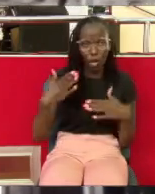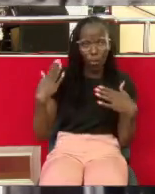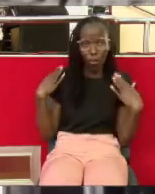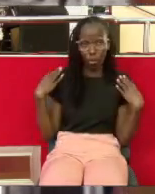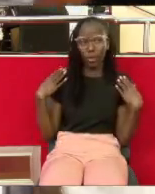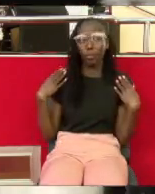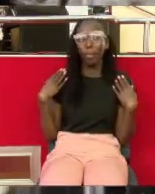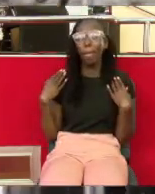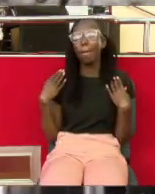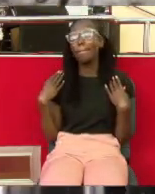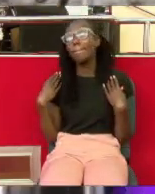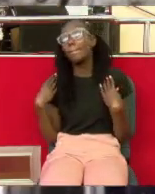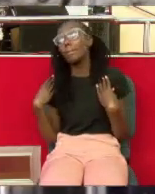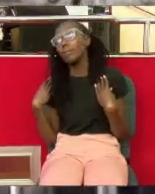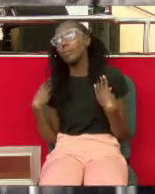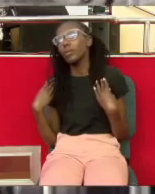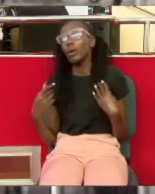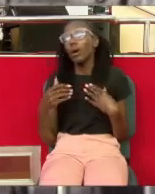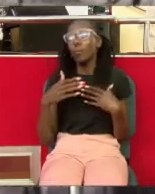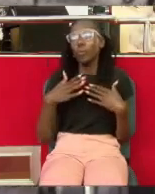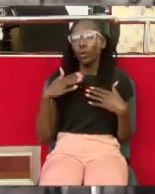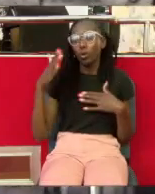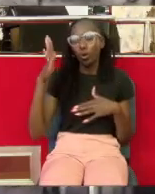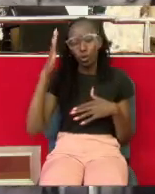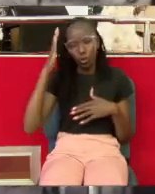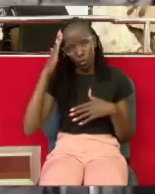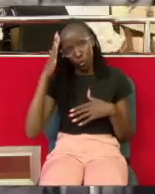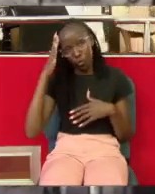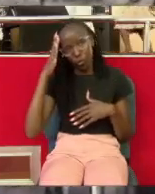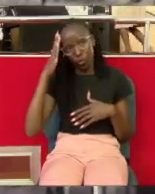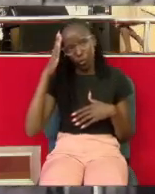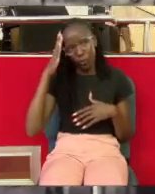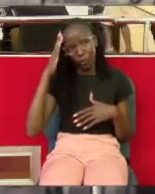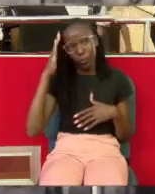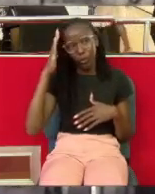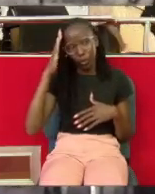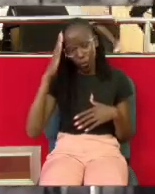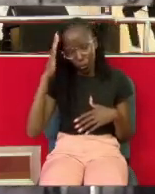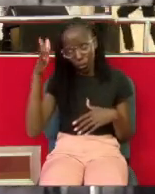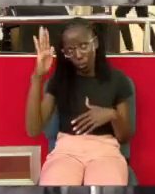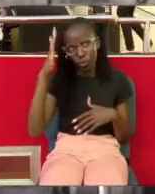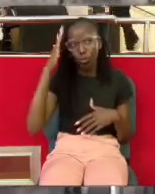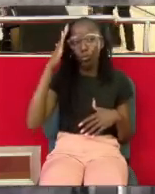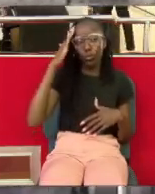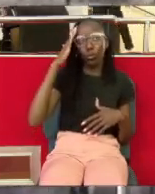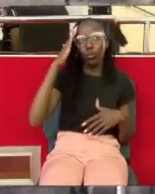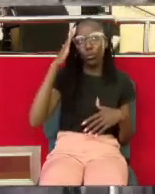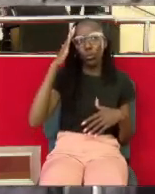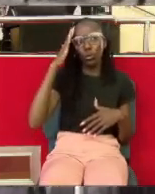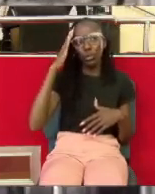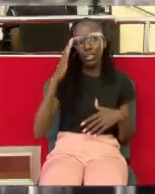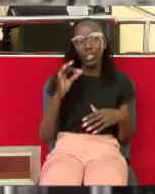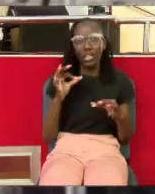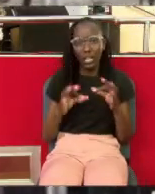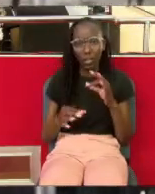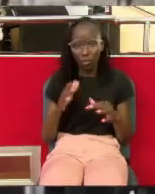He knows them by number. He knows every detail. If you bowed your